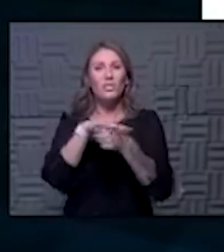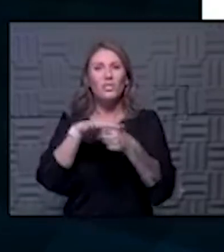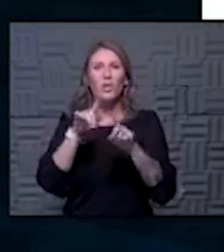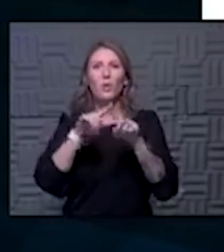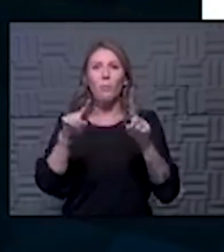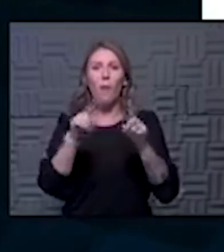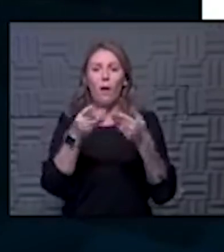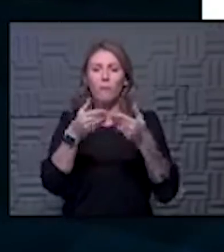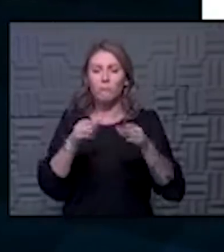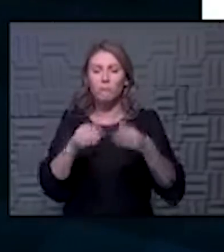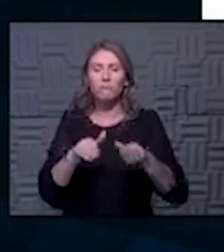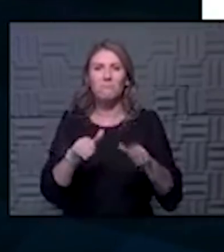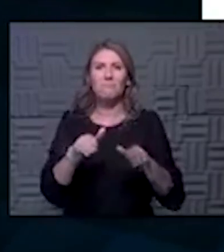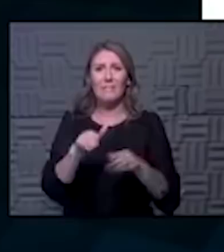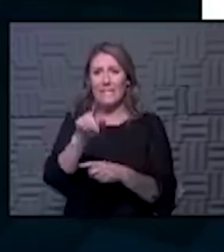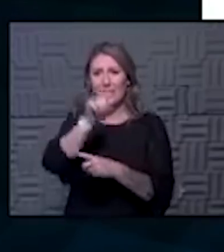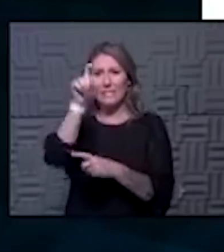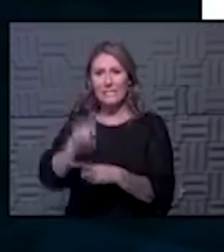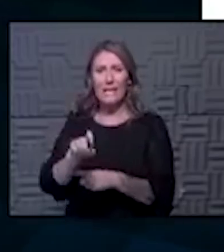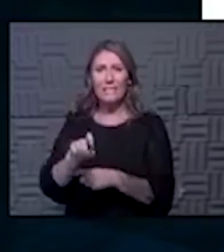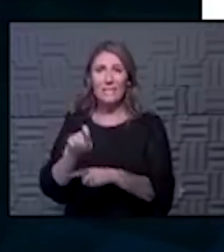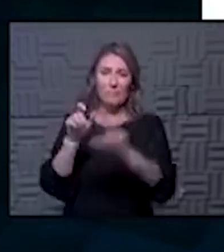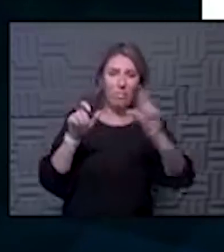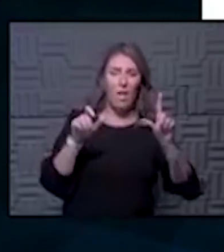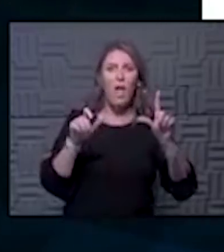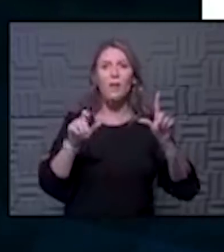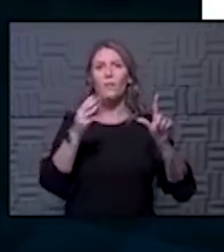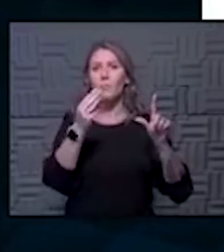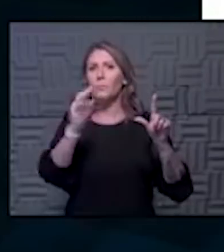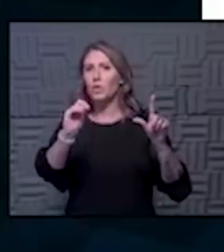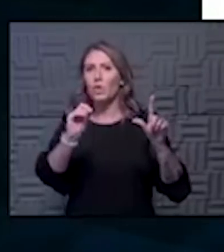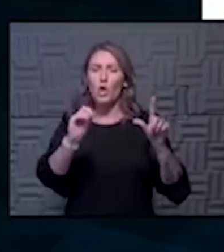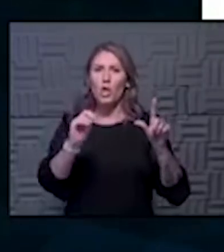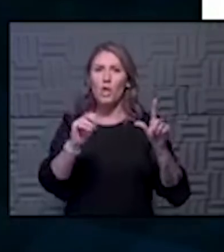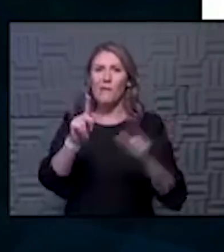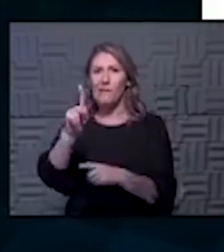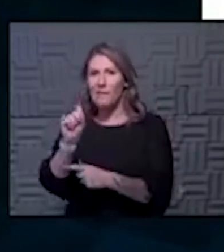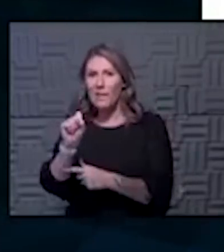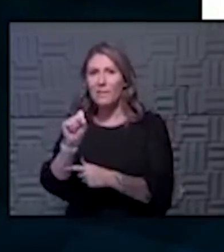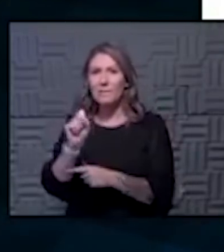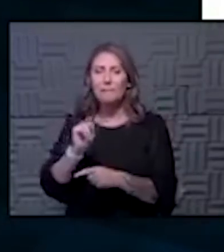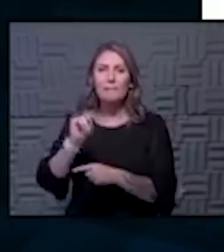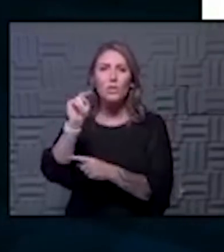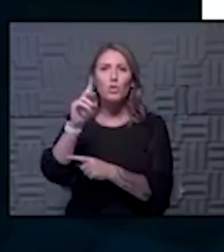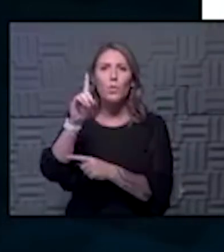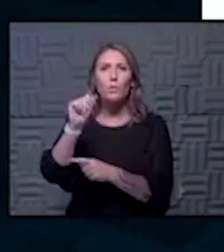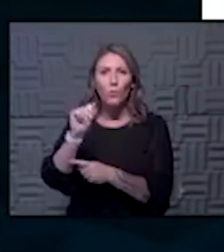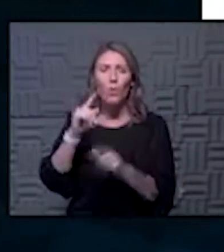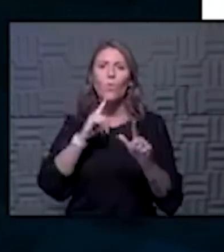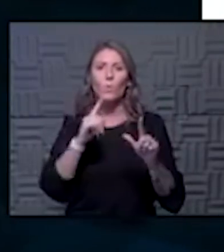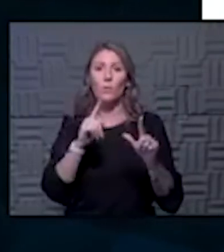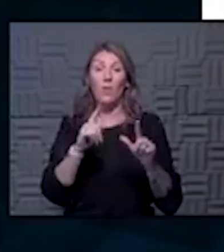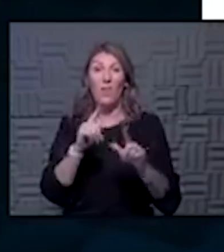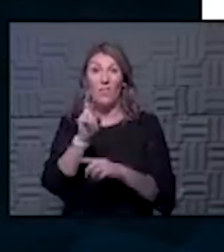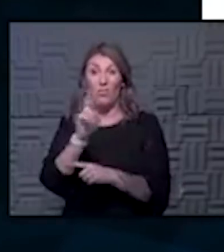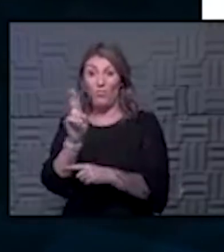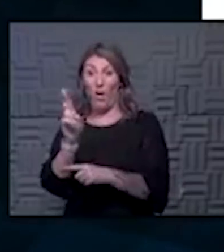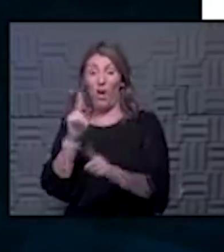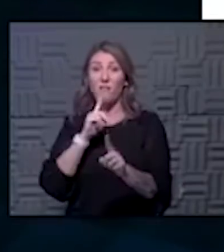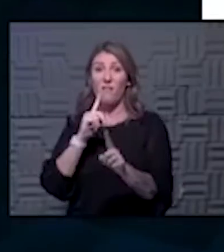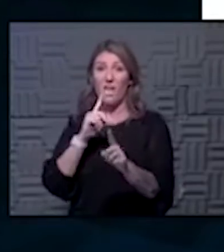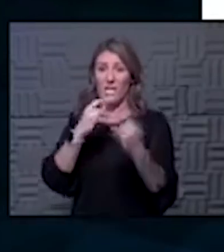broken down into Texas on the far left, Missouri, Kansas, and North Dakota. On the right-hand side, the blue curves